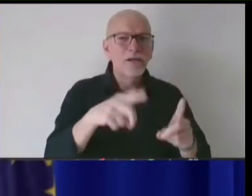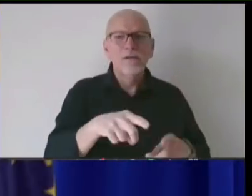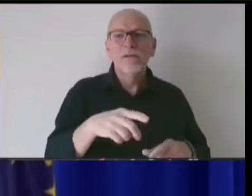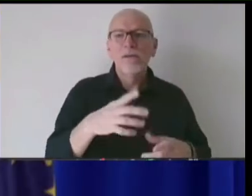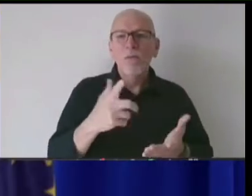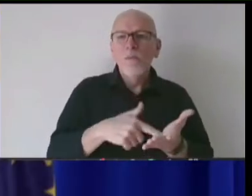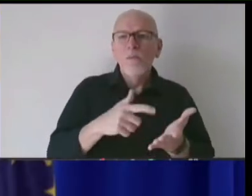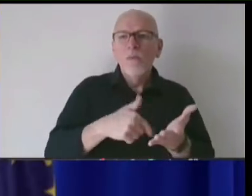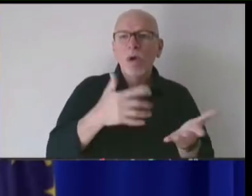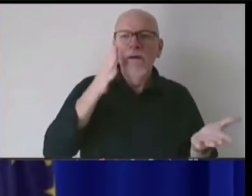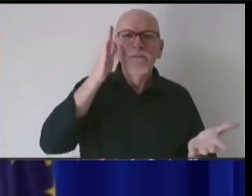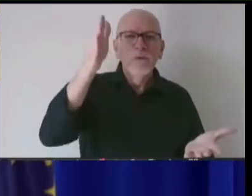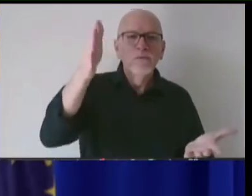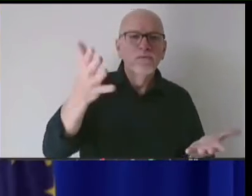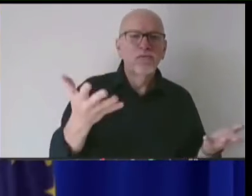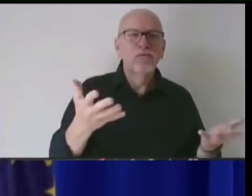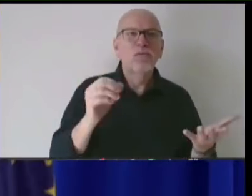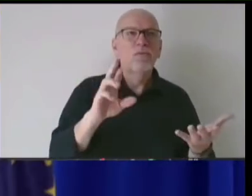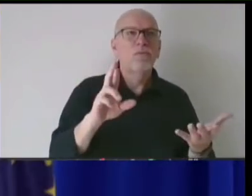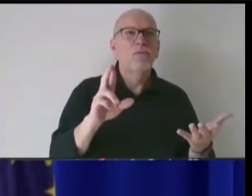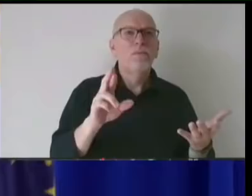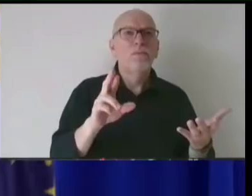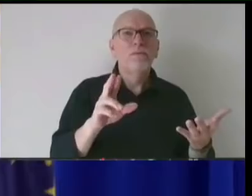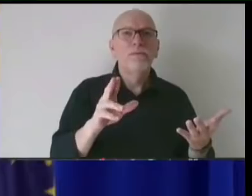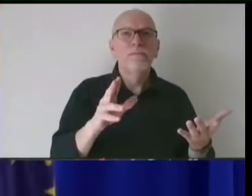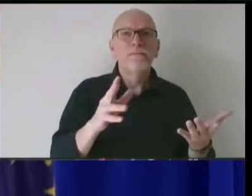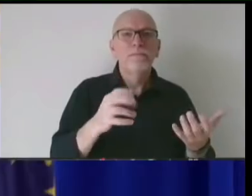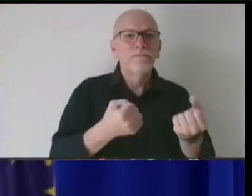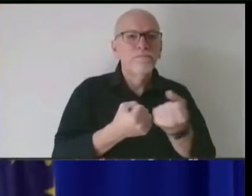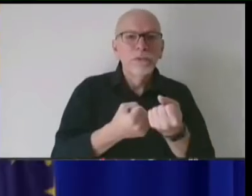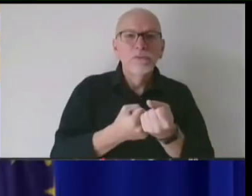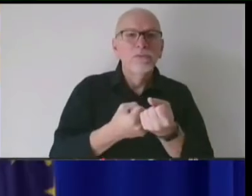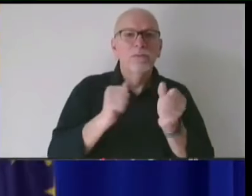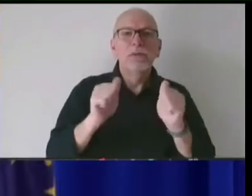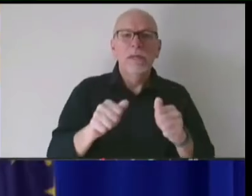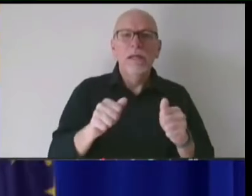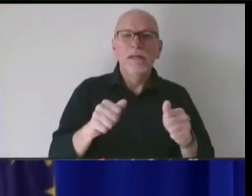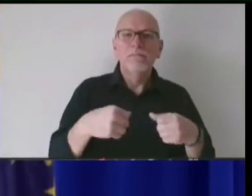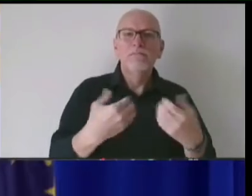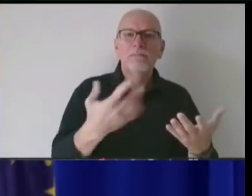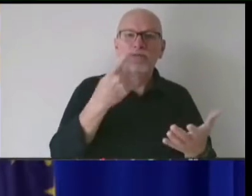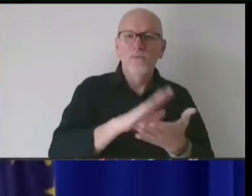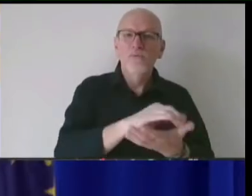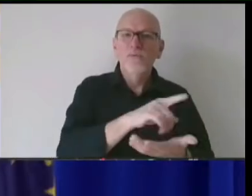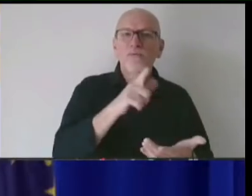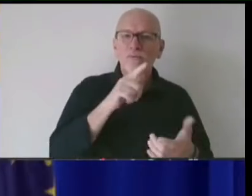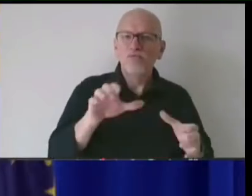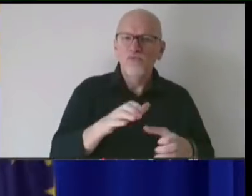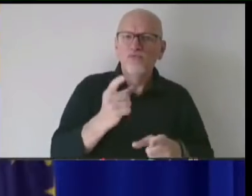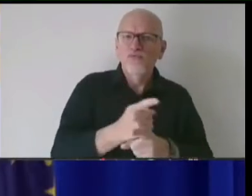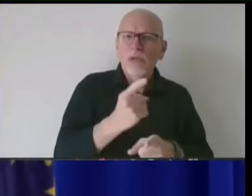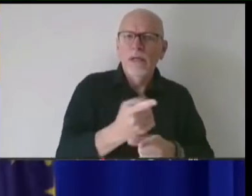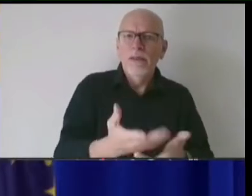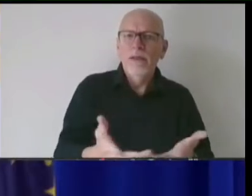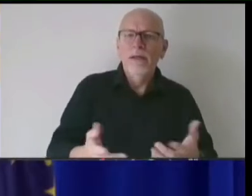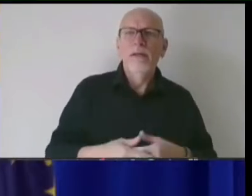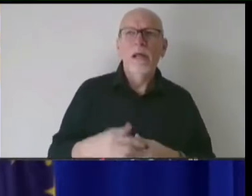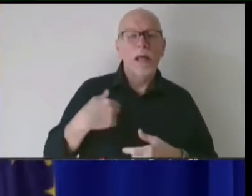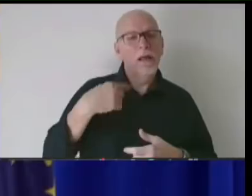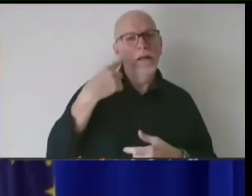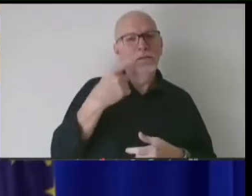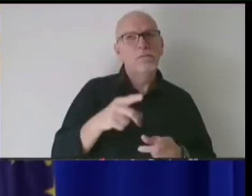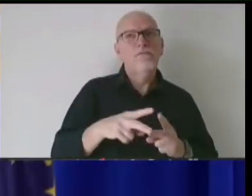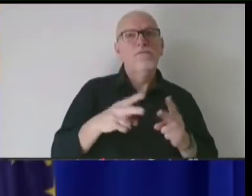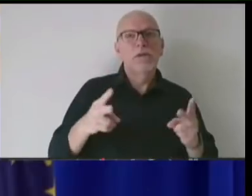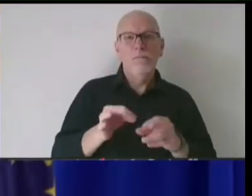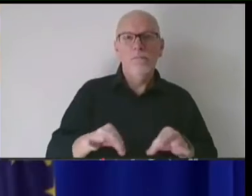future actions or supports could be given to schools that are doing the right thing here. And I think that's very